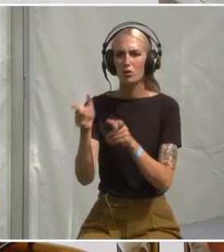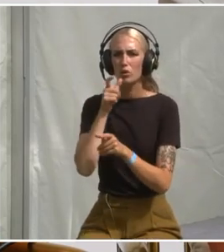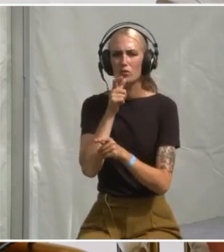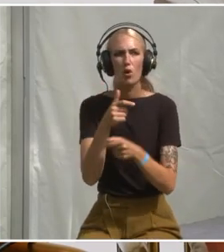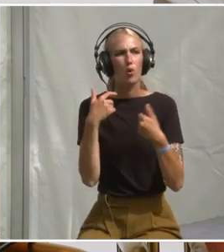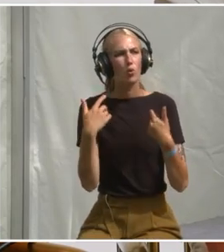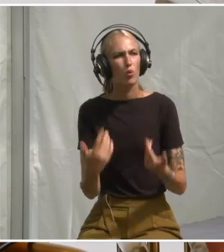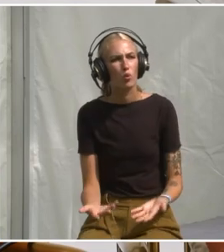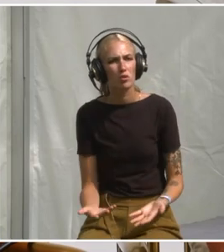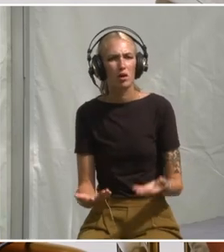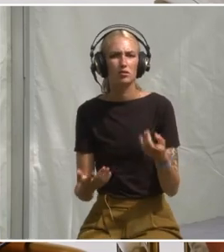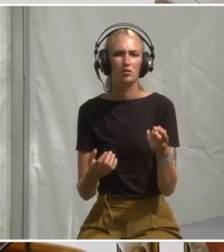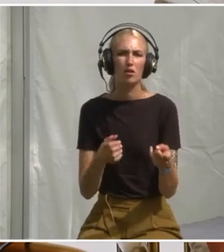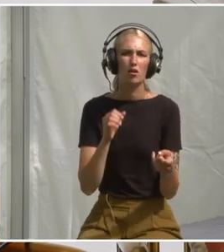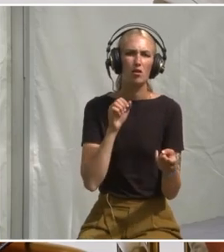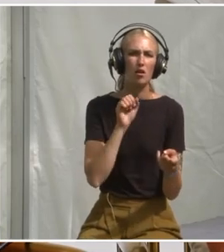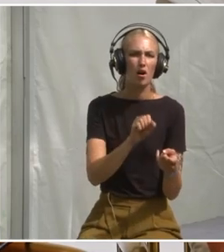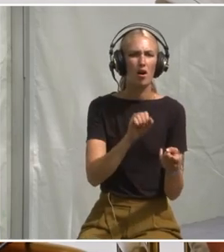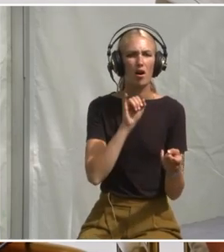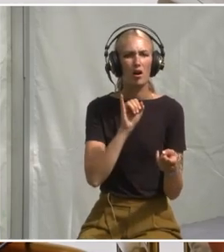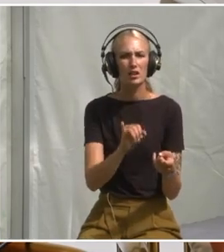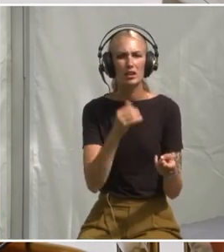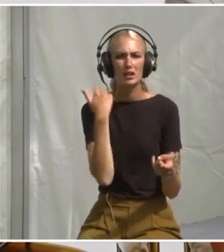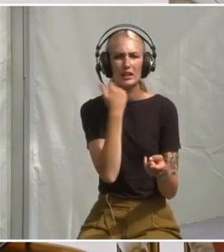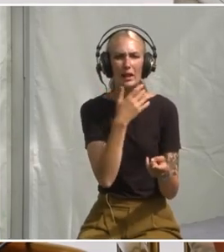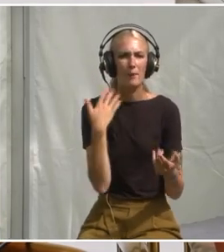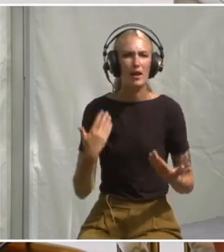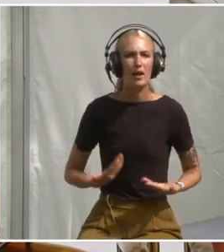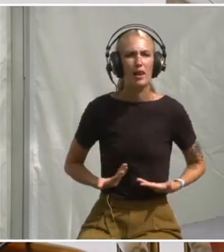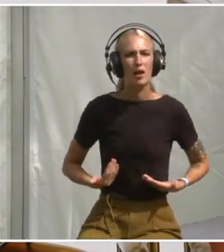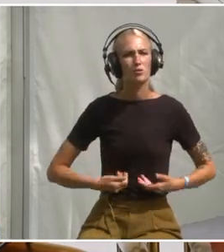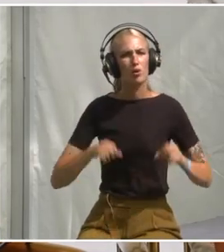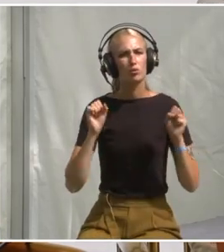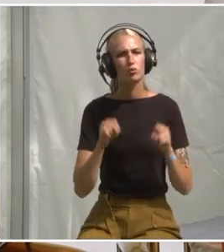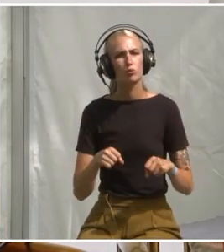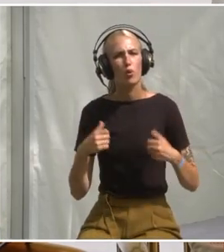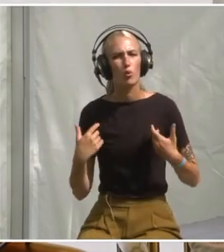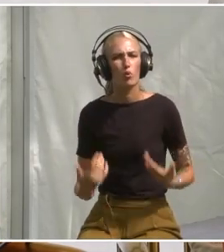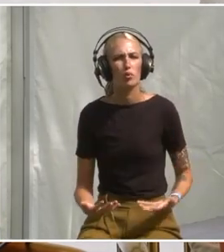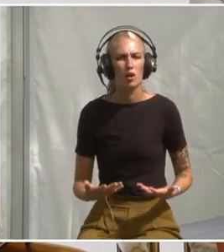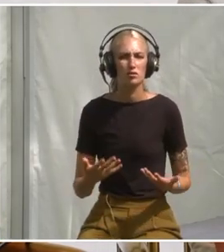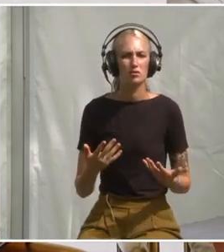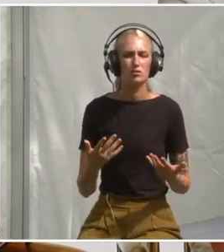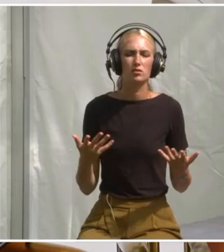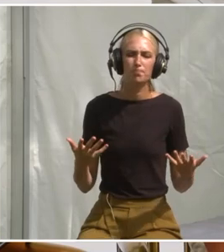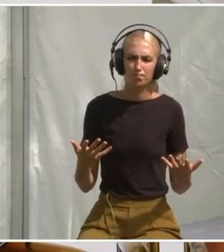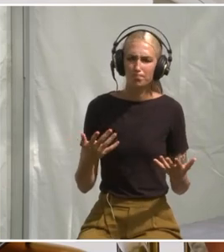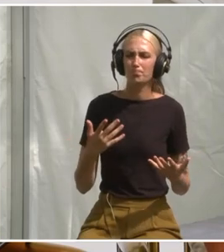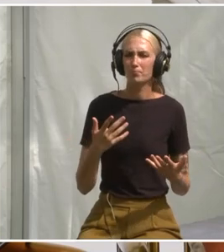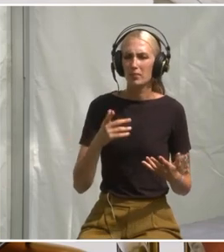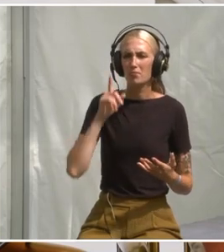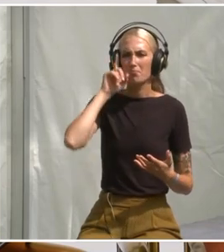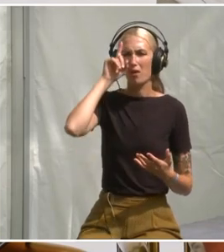live and survive without generative artificial intelligence? So this is part of